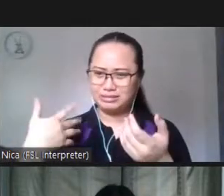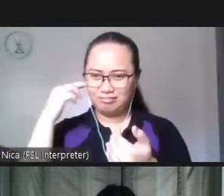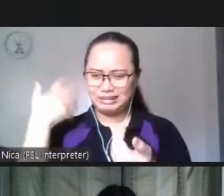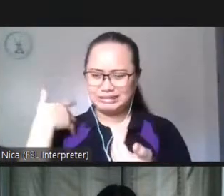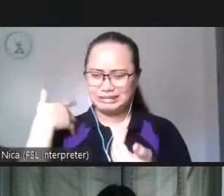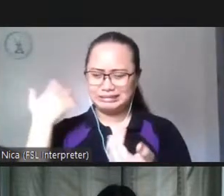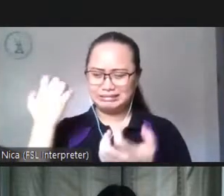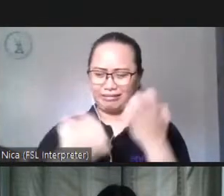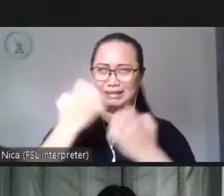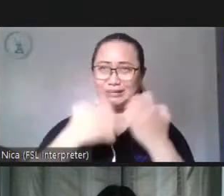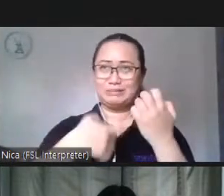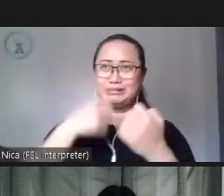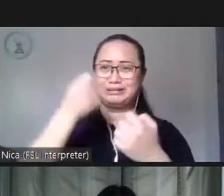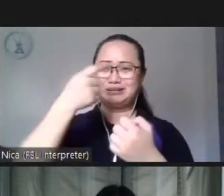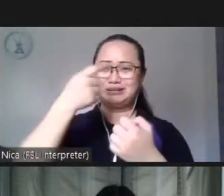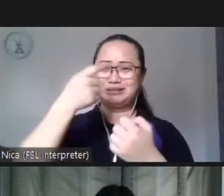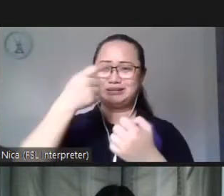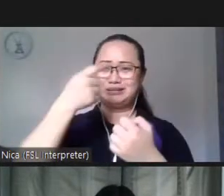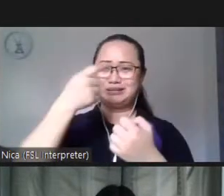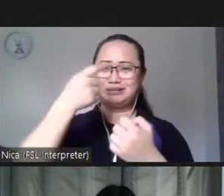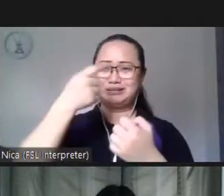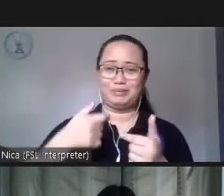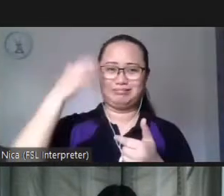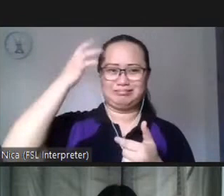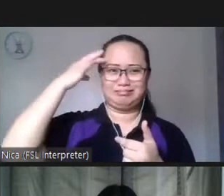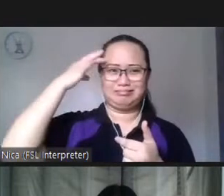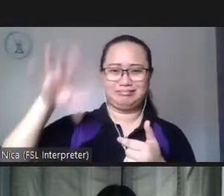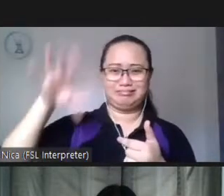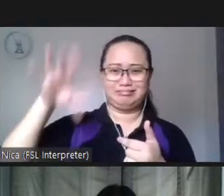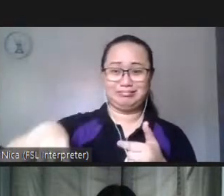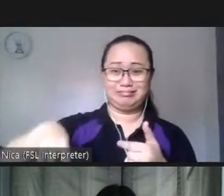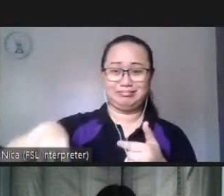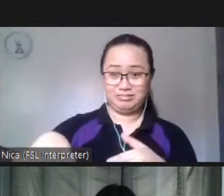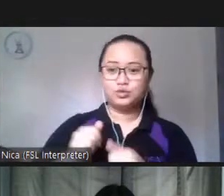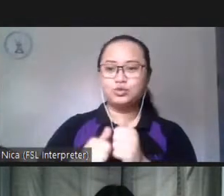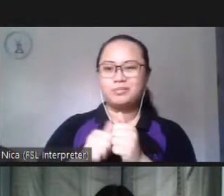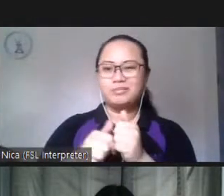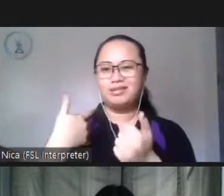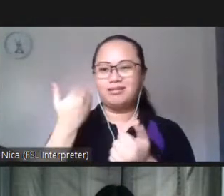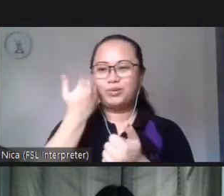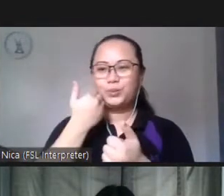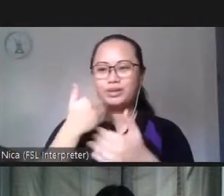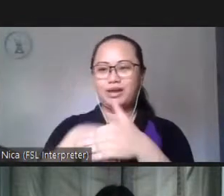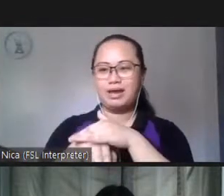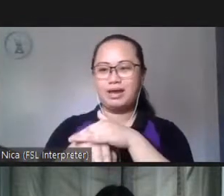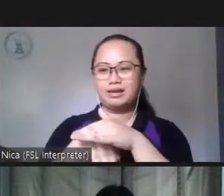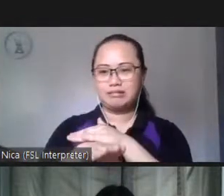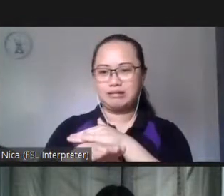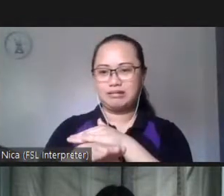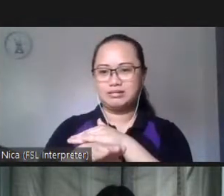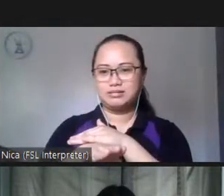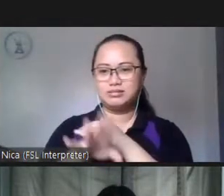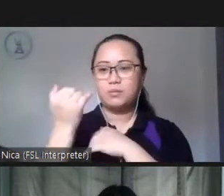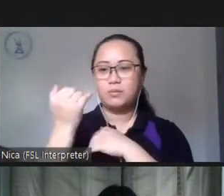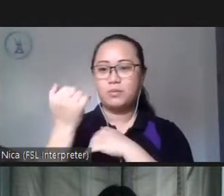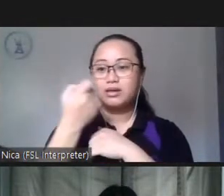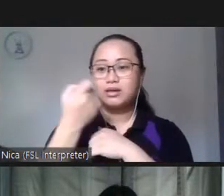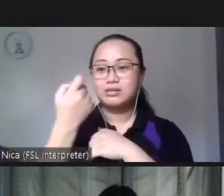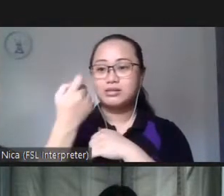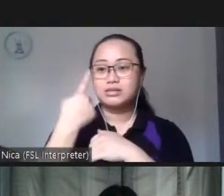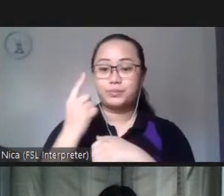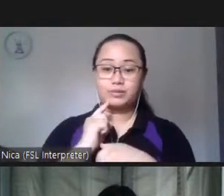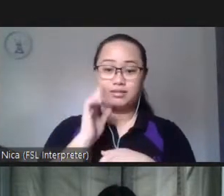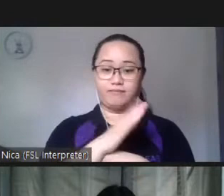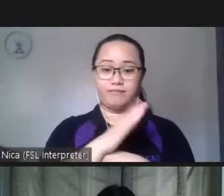based on that language. So, ibig sabihin, accessibility pa rin. Kasi it will never happen that a deaf person can